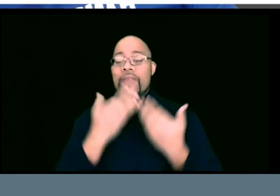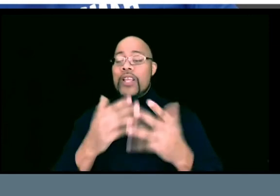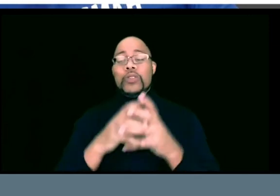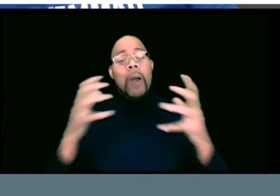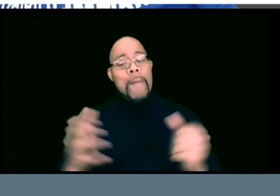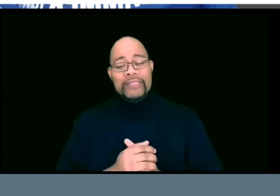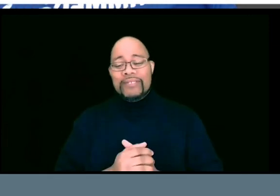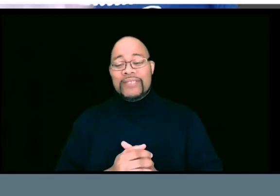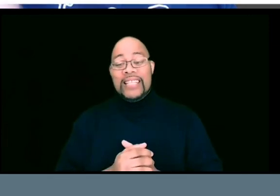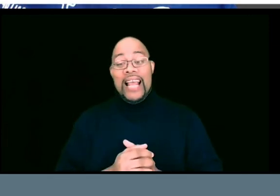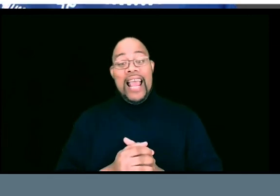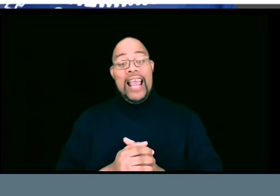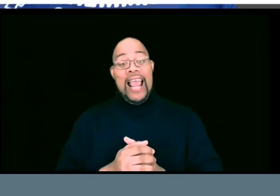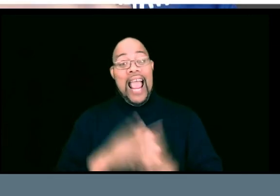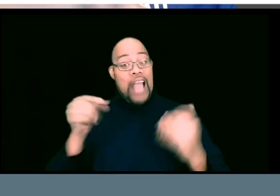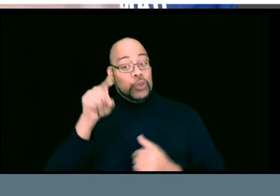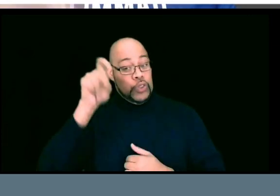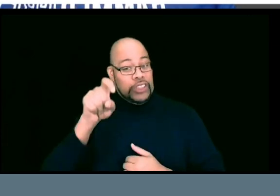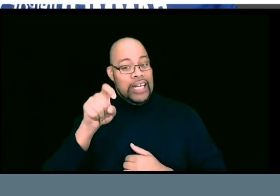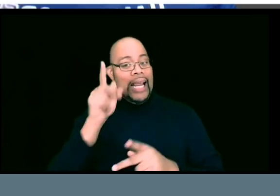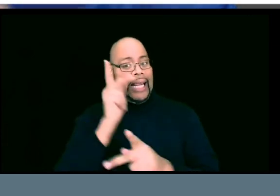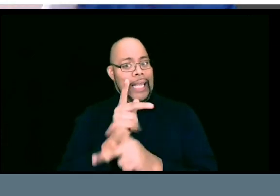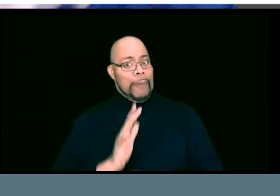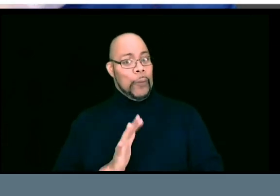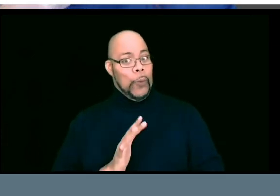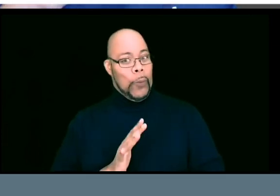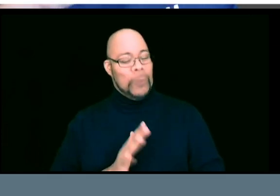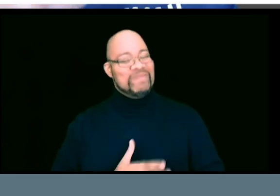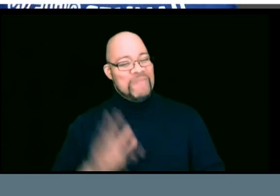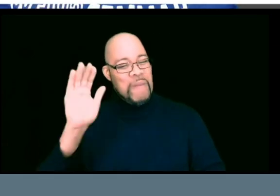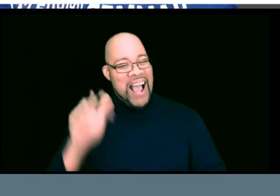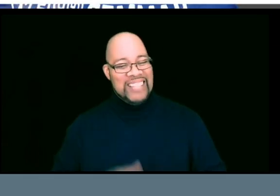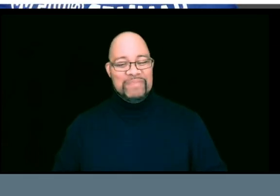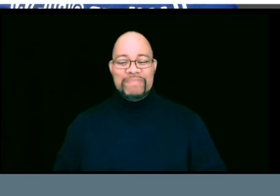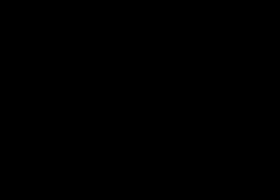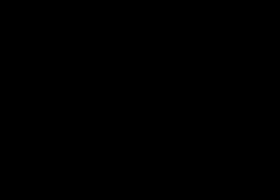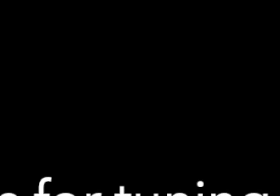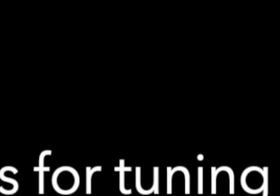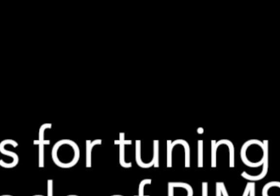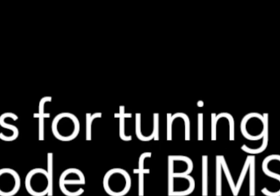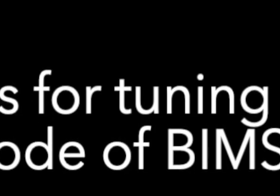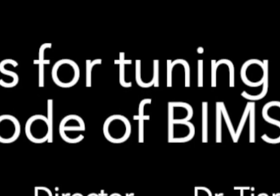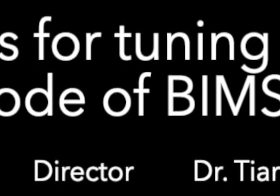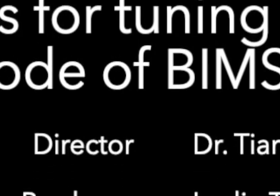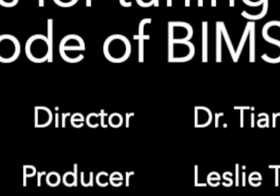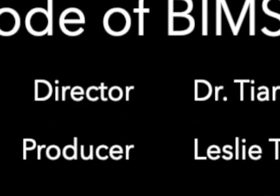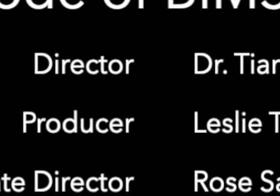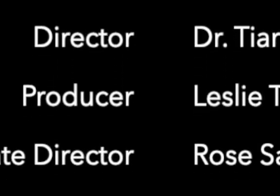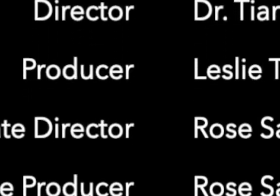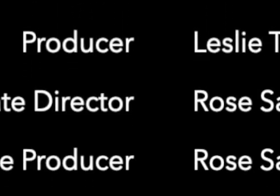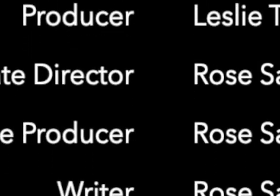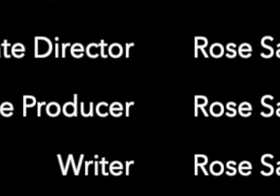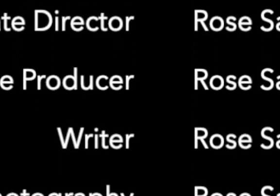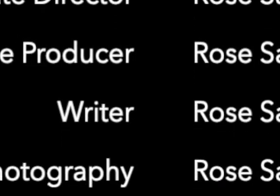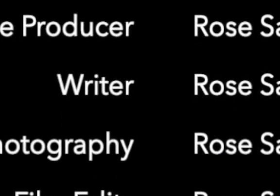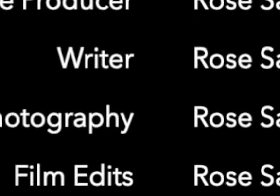me with any questions. Thank you guys so much. And in this case, you should stay frosty. Bye.